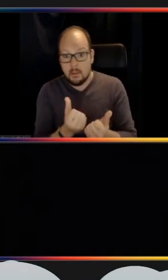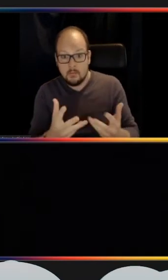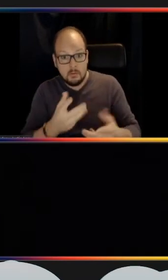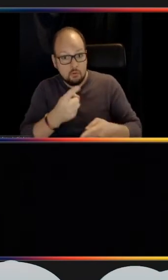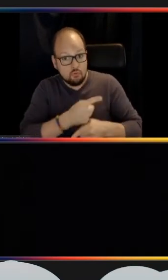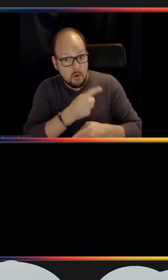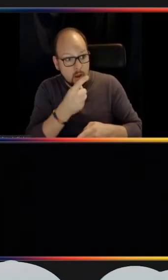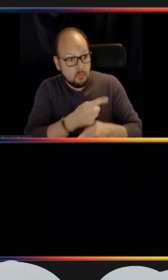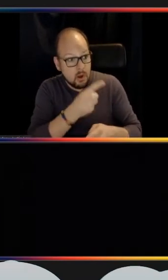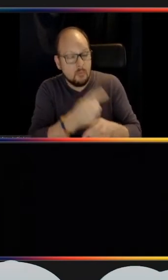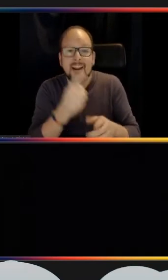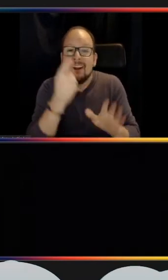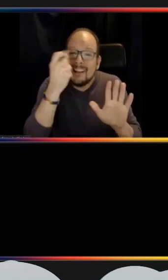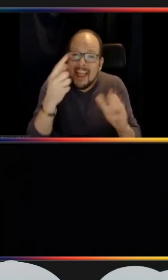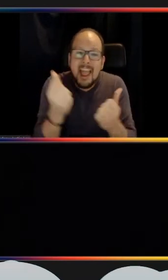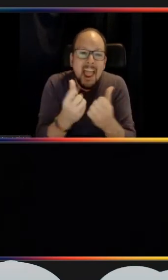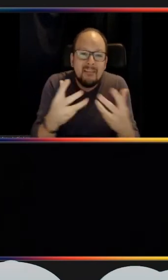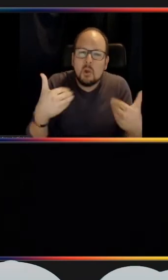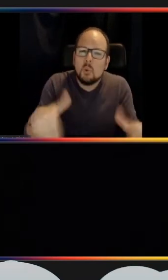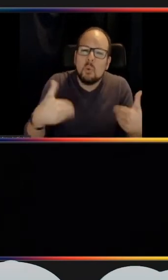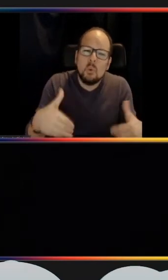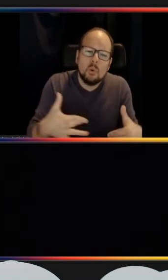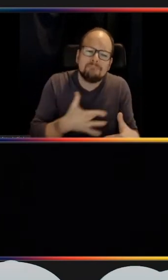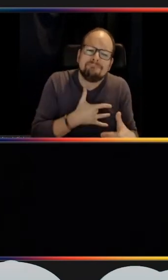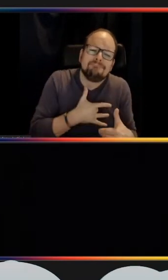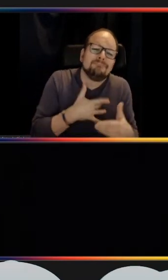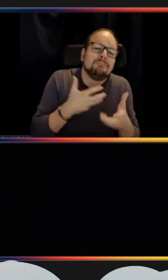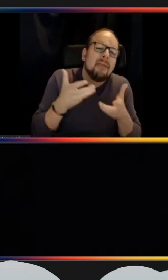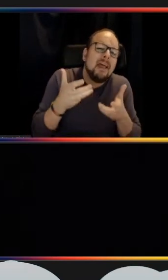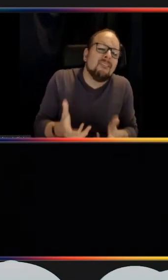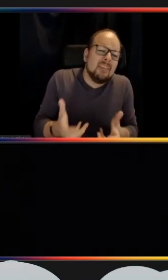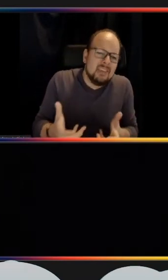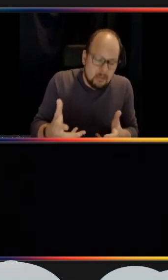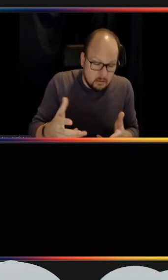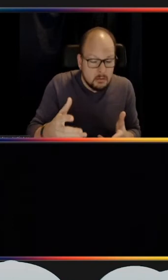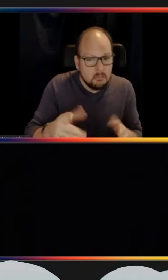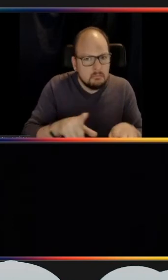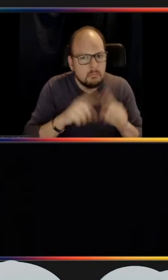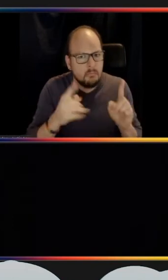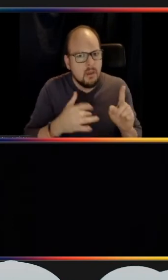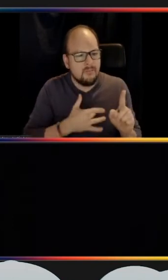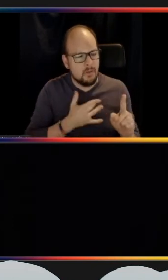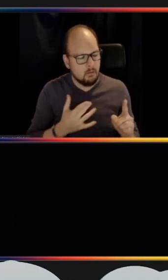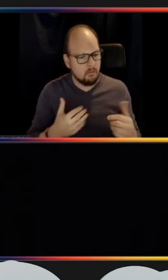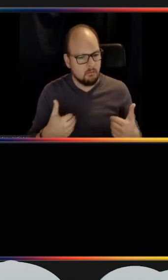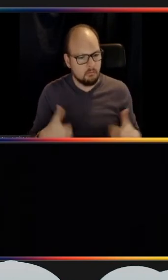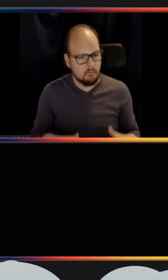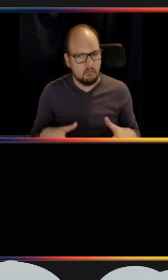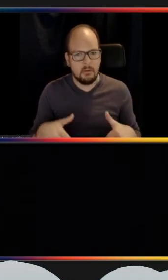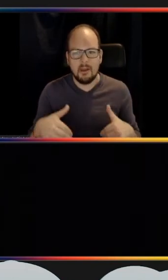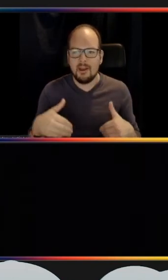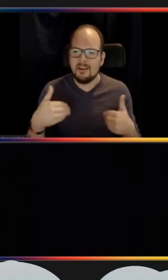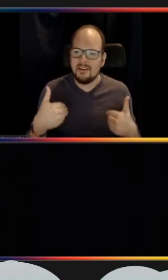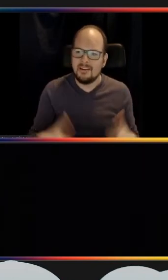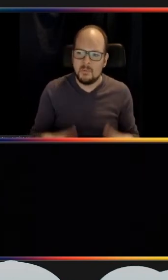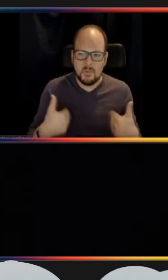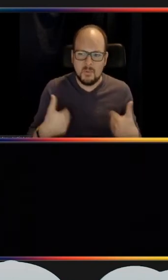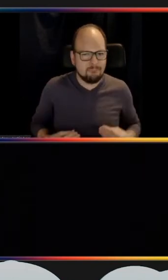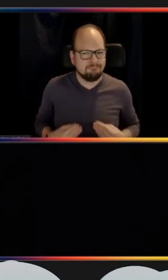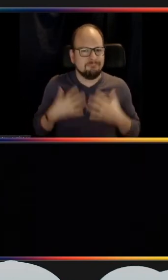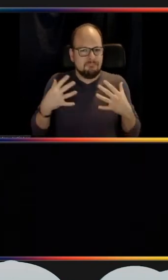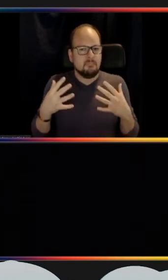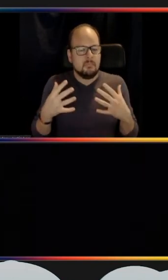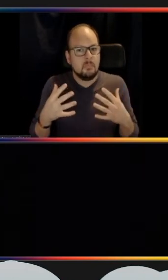also that's all very heavy stuff and this is awkward. It's so refreshing, and so it brings me so